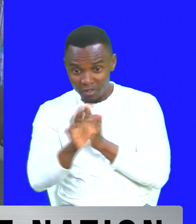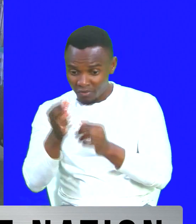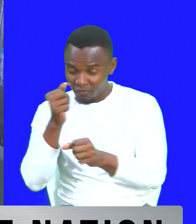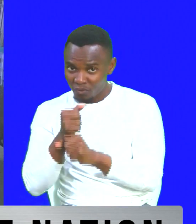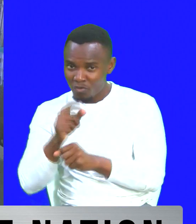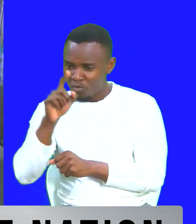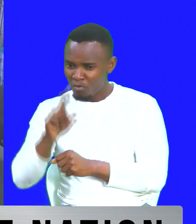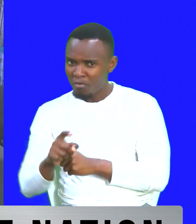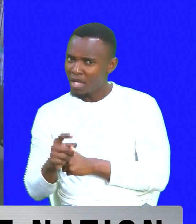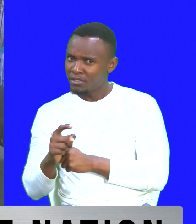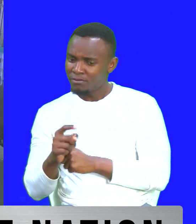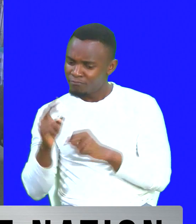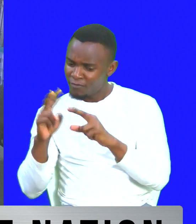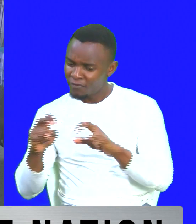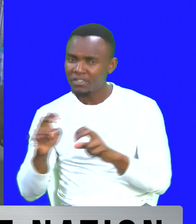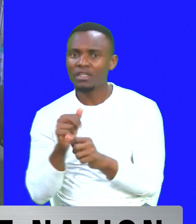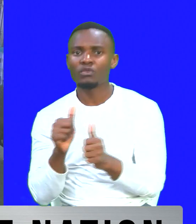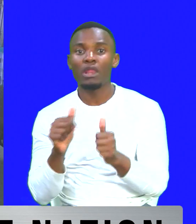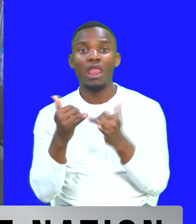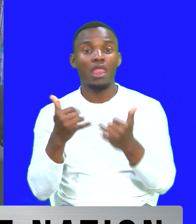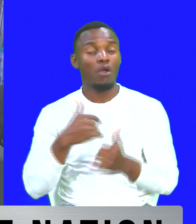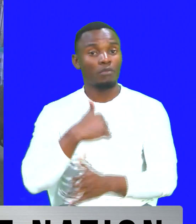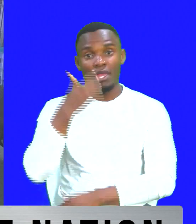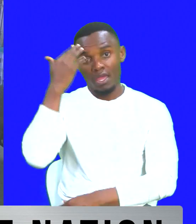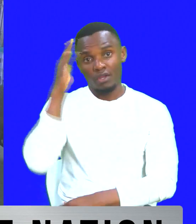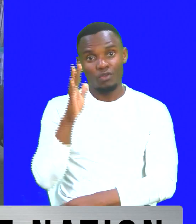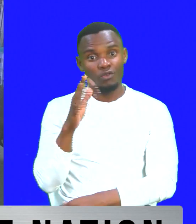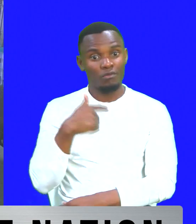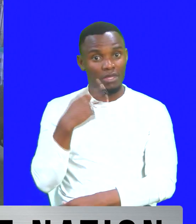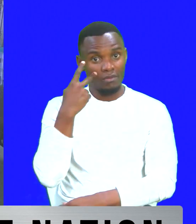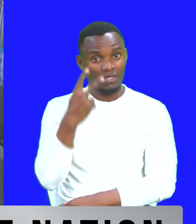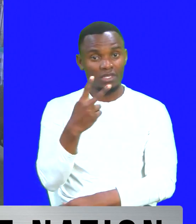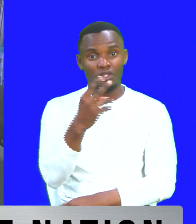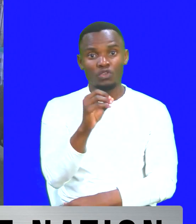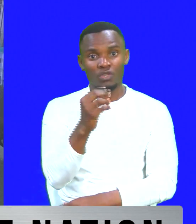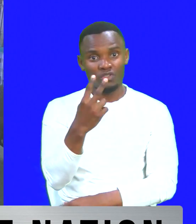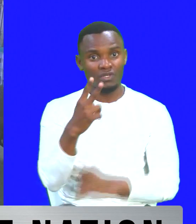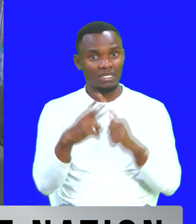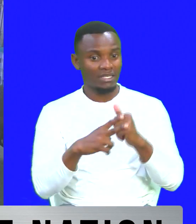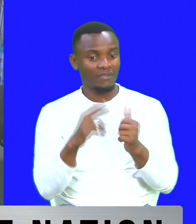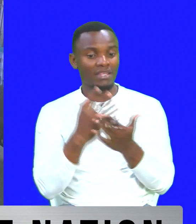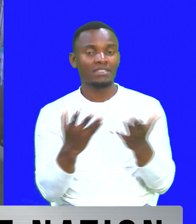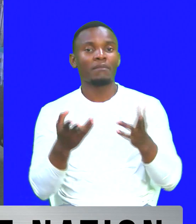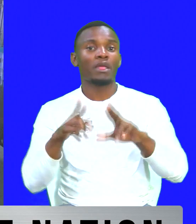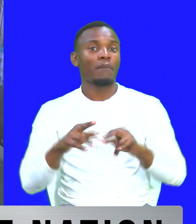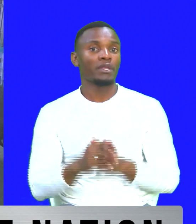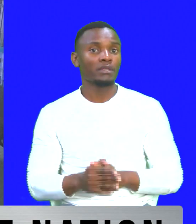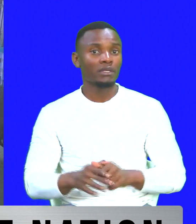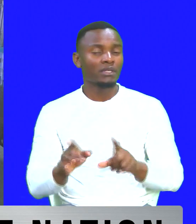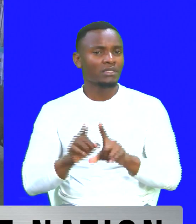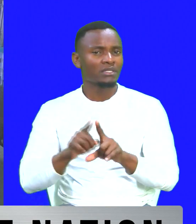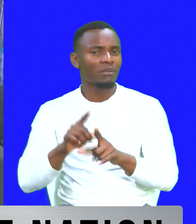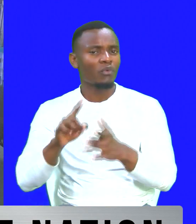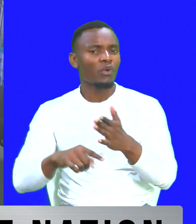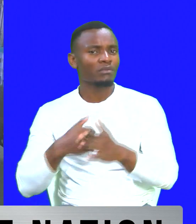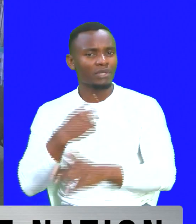critically. Sahizi, sijui, I'm seeing 2027 something happening. And whatever I'm seeing happening is I'm